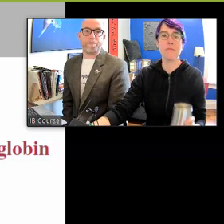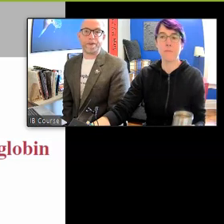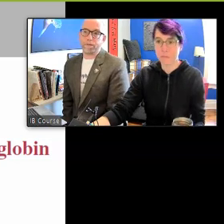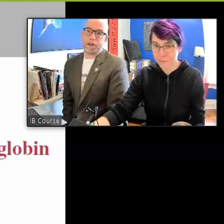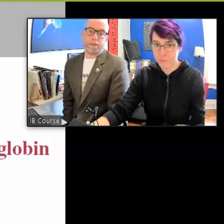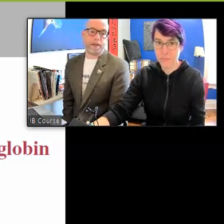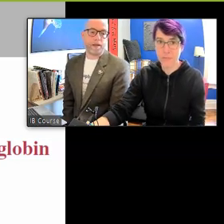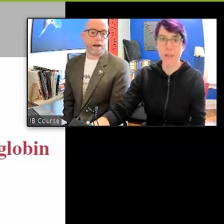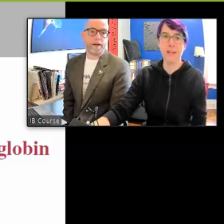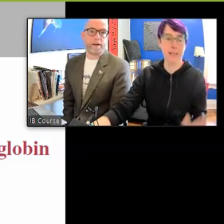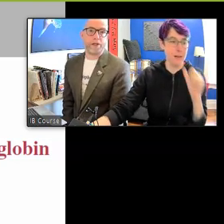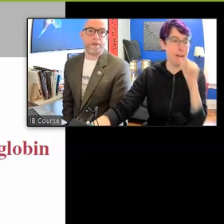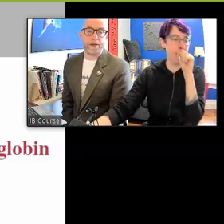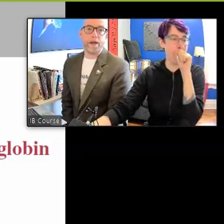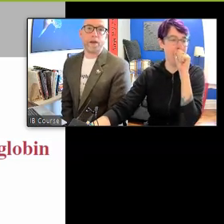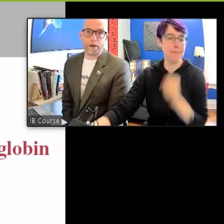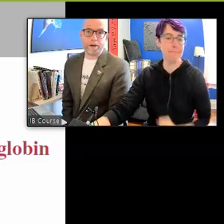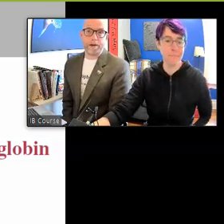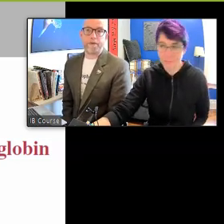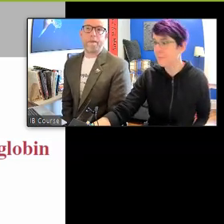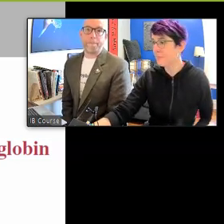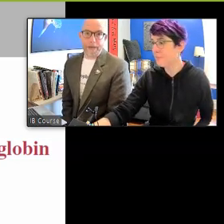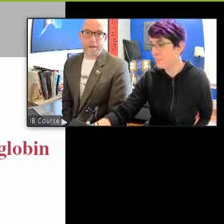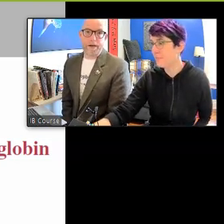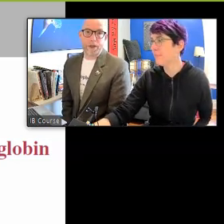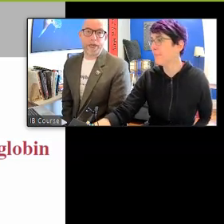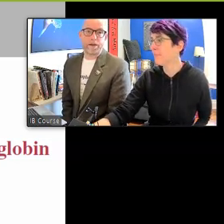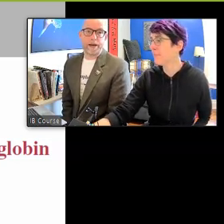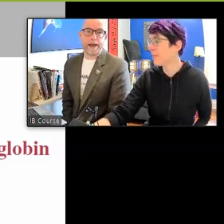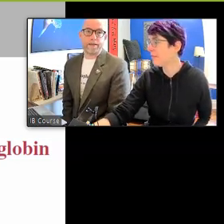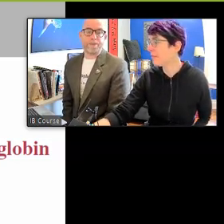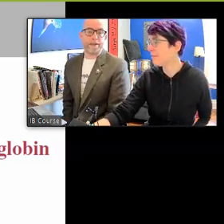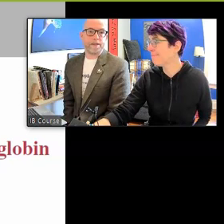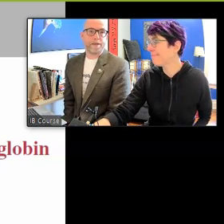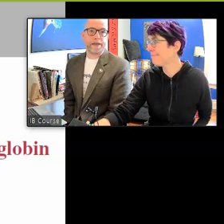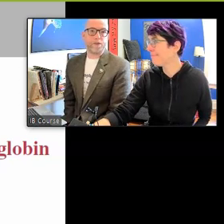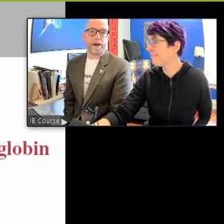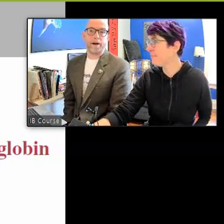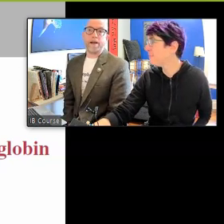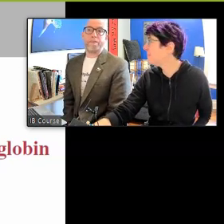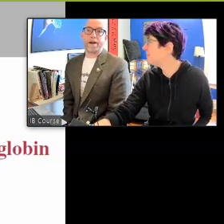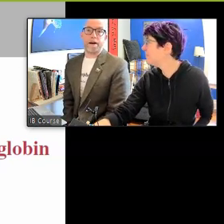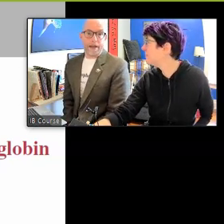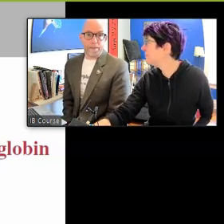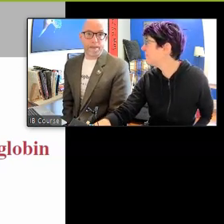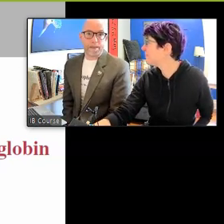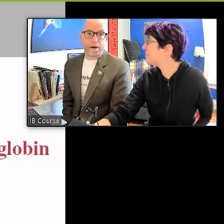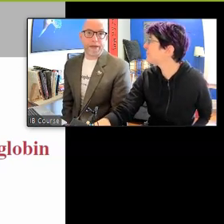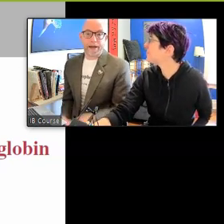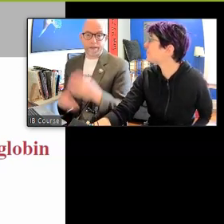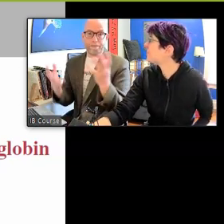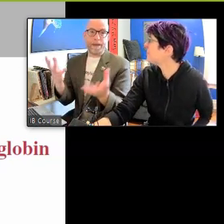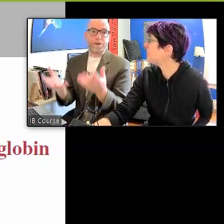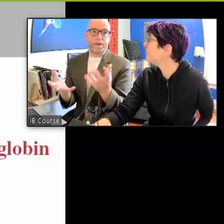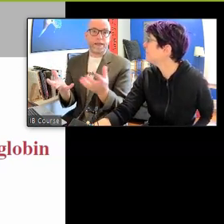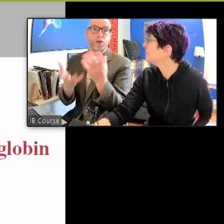just stumbling along and achieving good enough, better than other things on hand. And this is a case where there are elements of